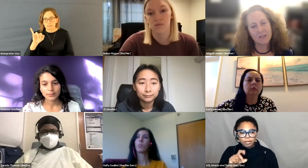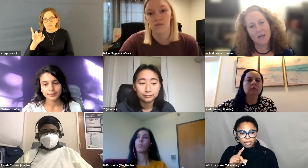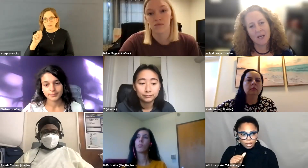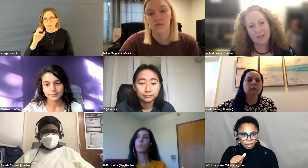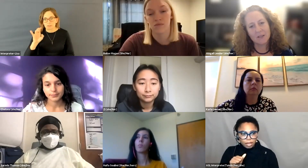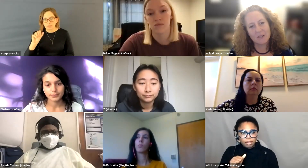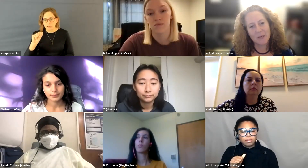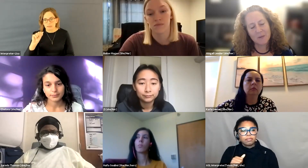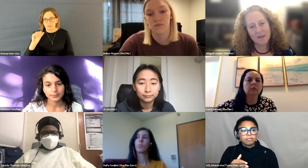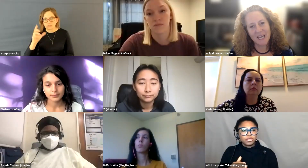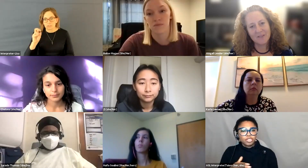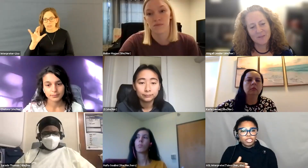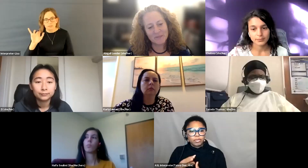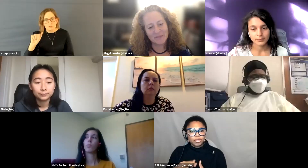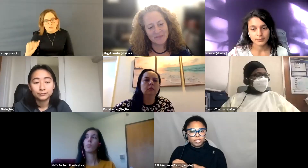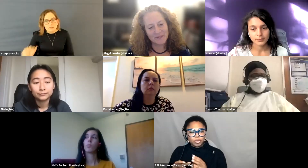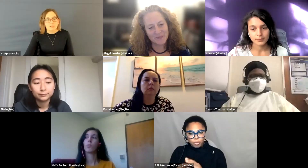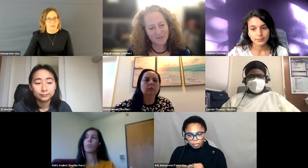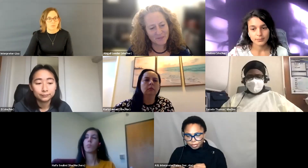sharing stories from their life.